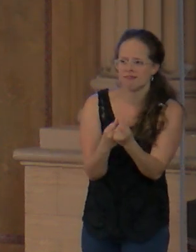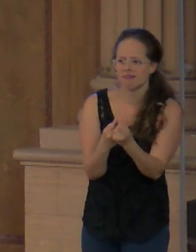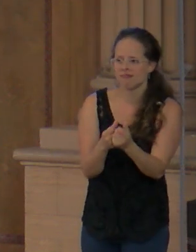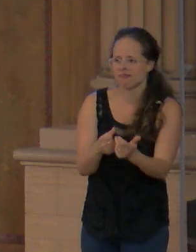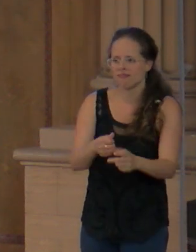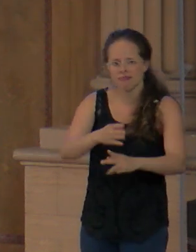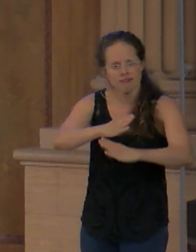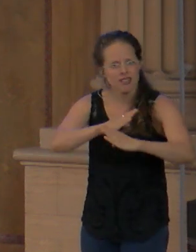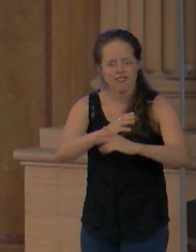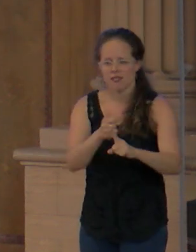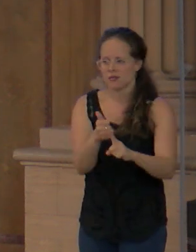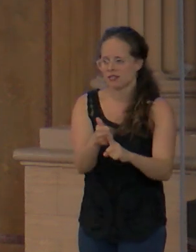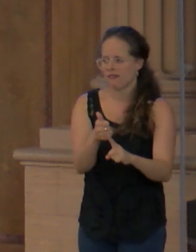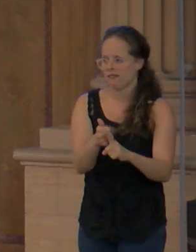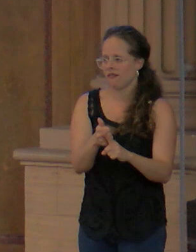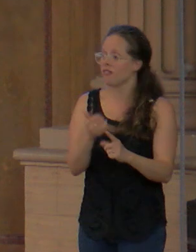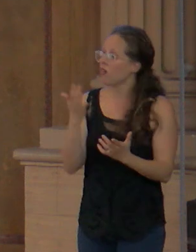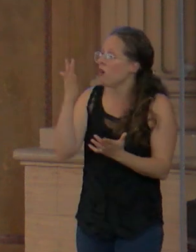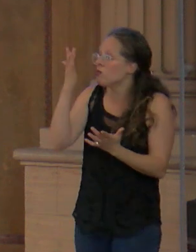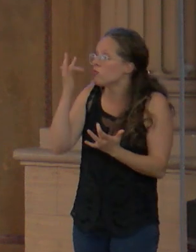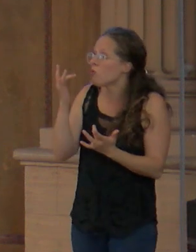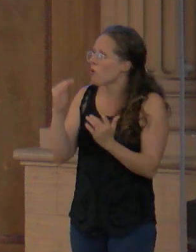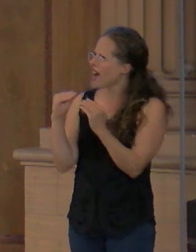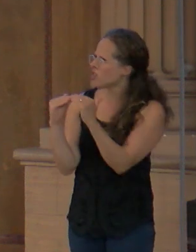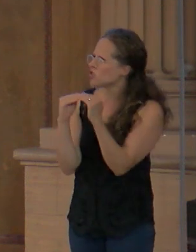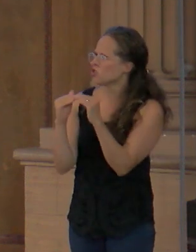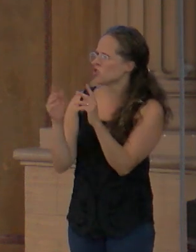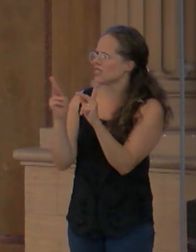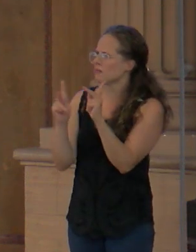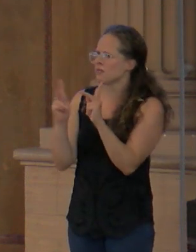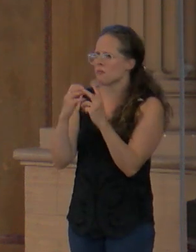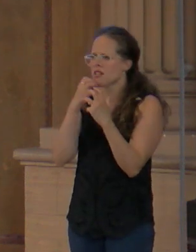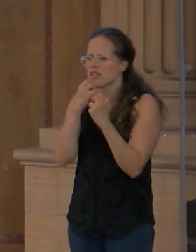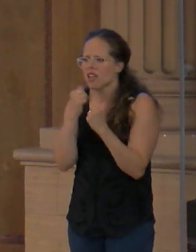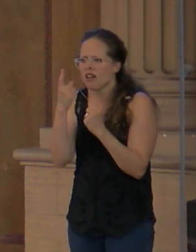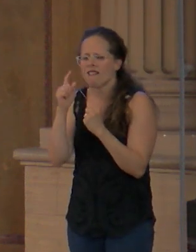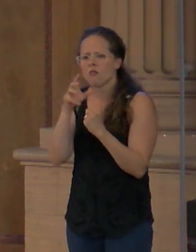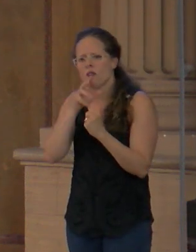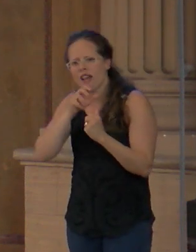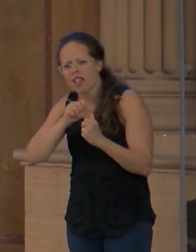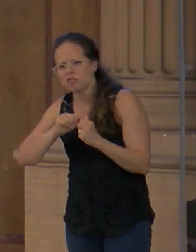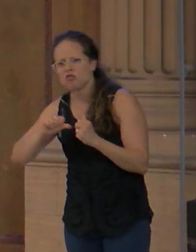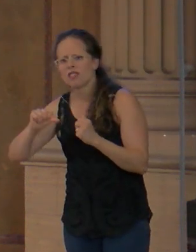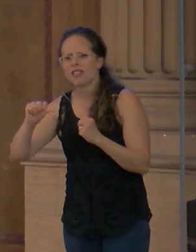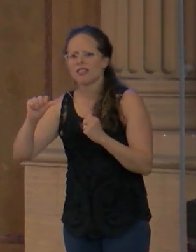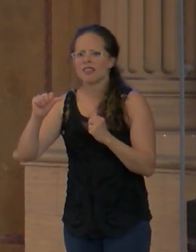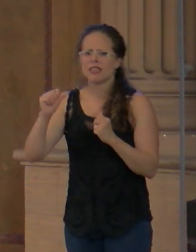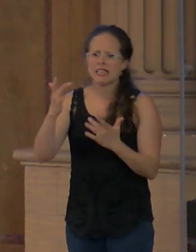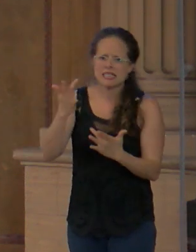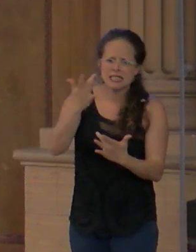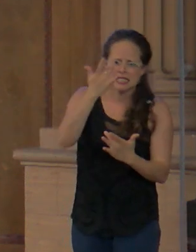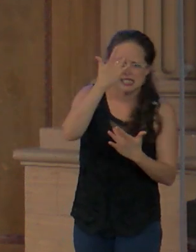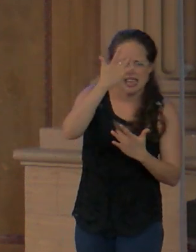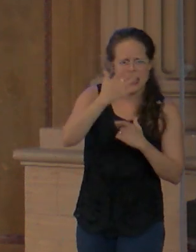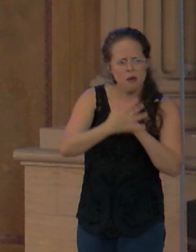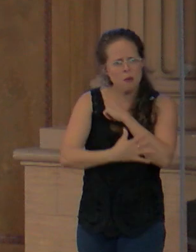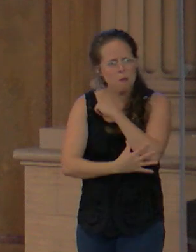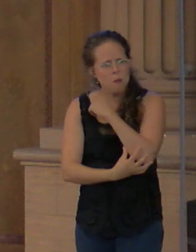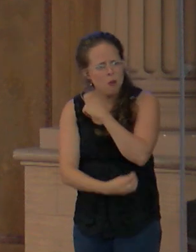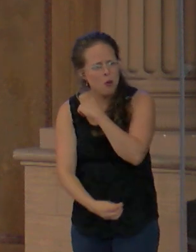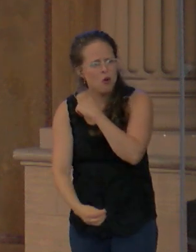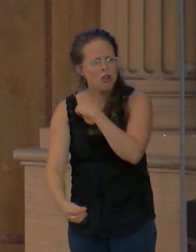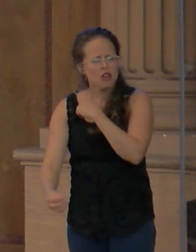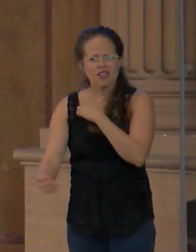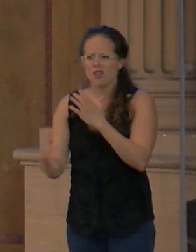And this is why just people care for the rights of the poor, of the sick, of the elderly. And it's why they contend for the rights of the